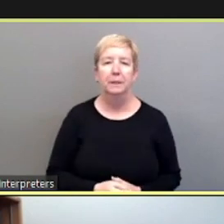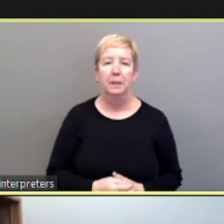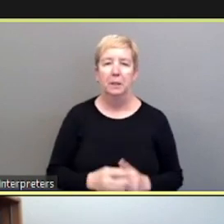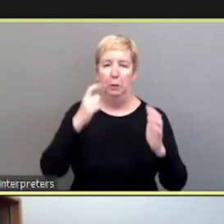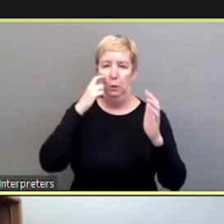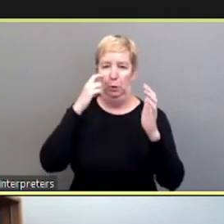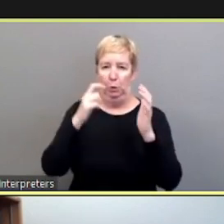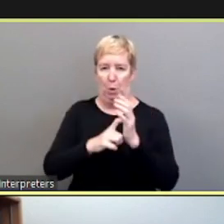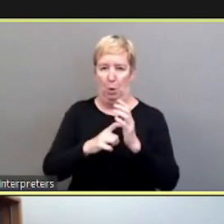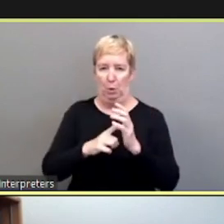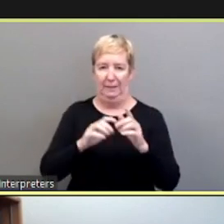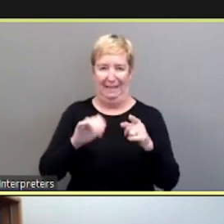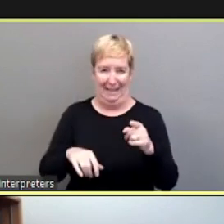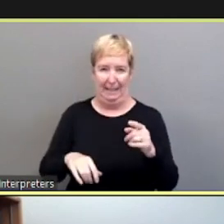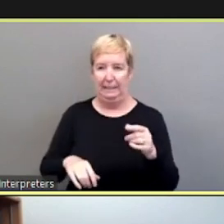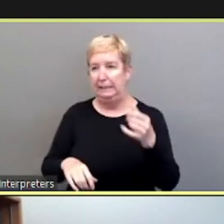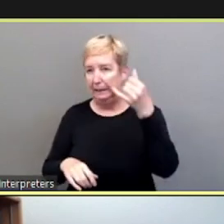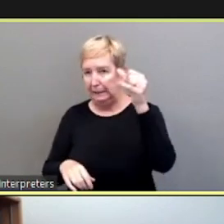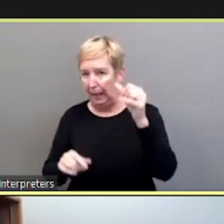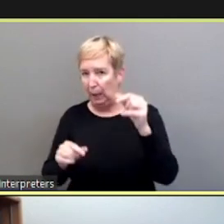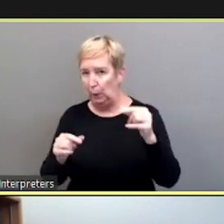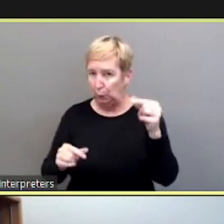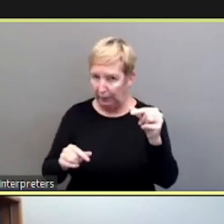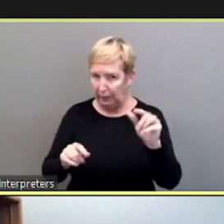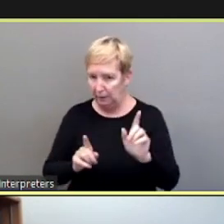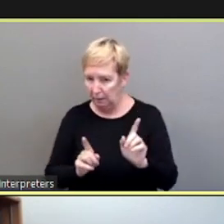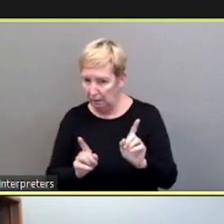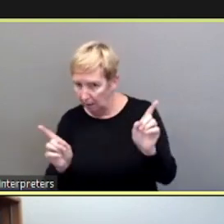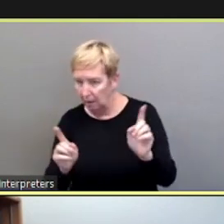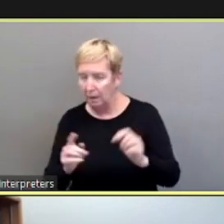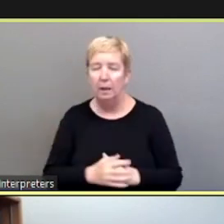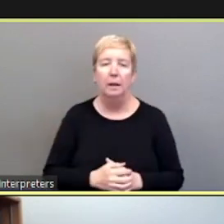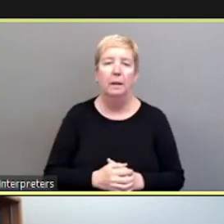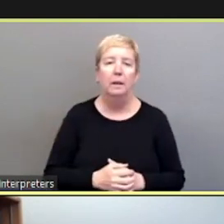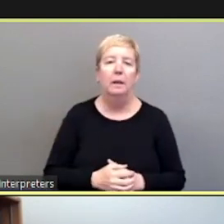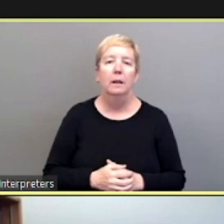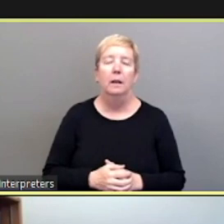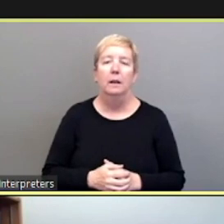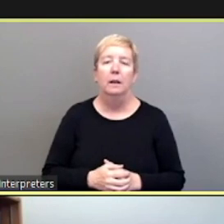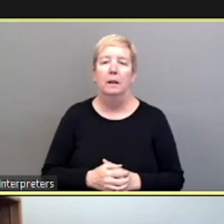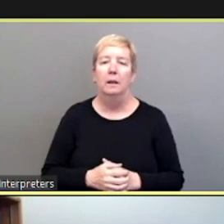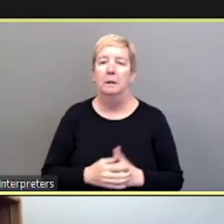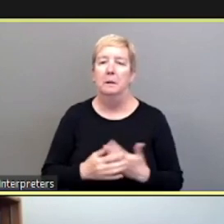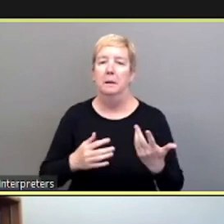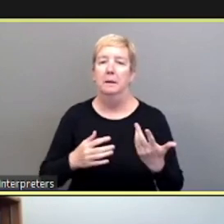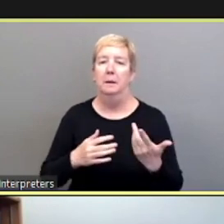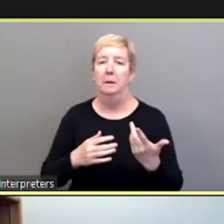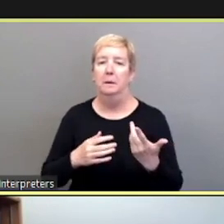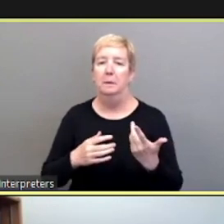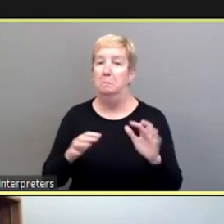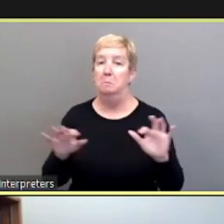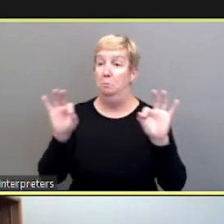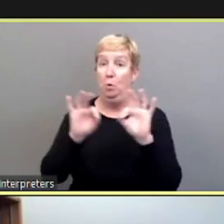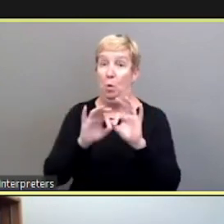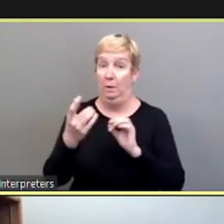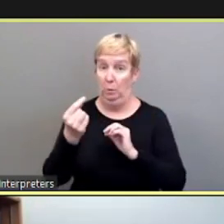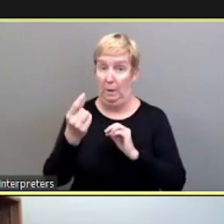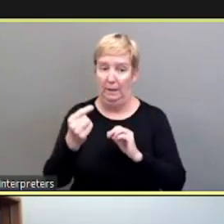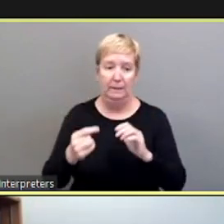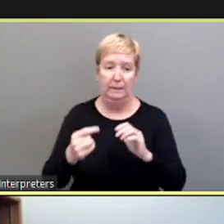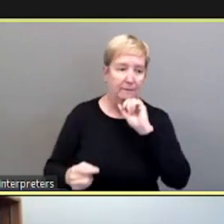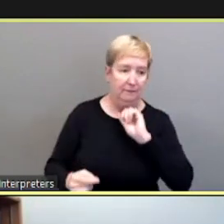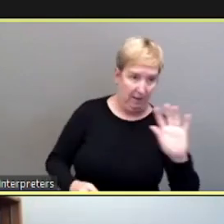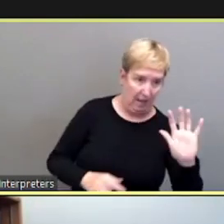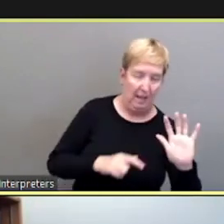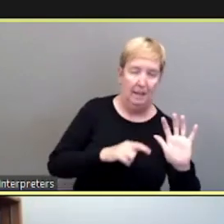a little bit more. And again, what I want to point out is the 5 to 17-year-olds are